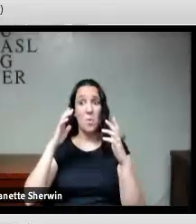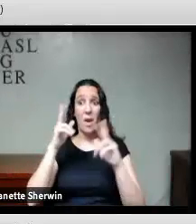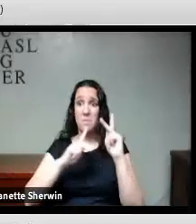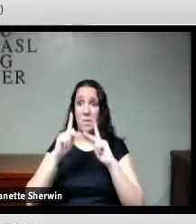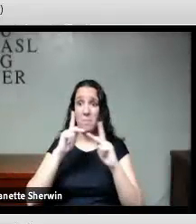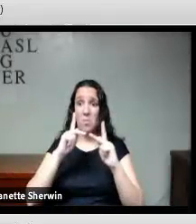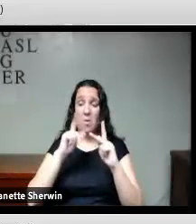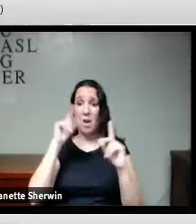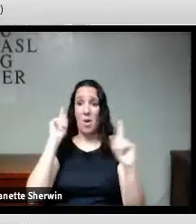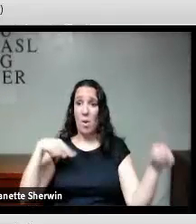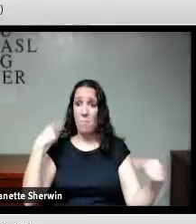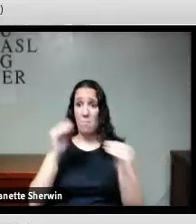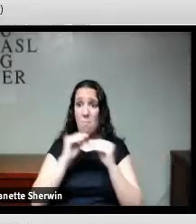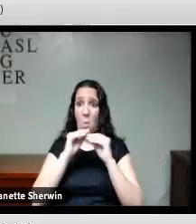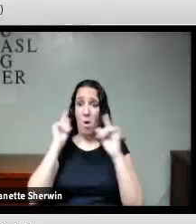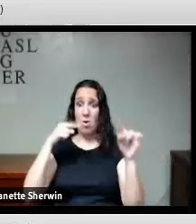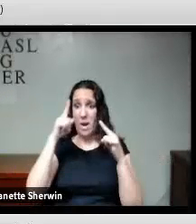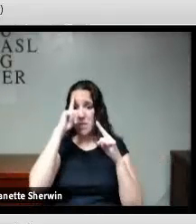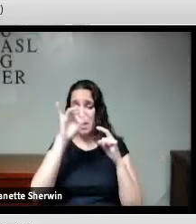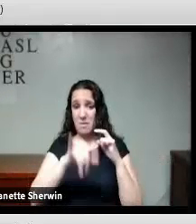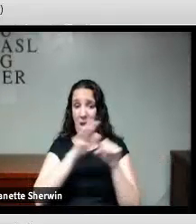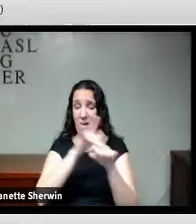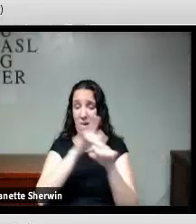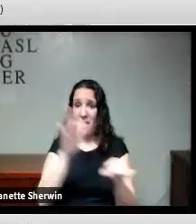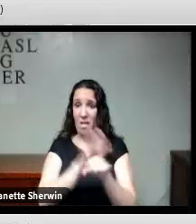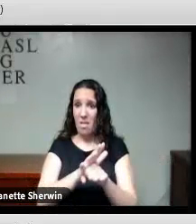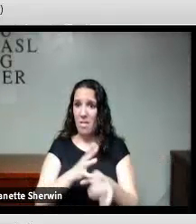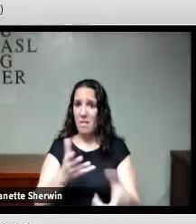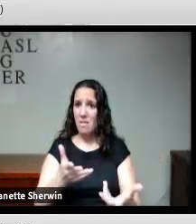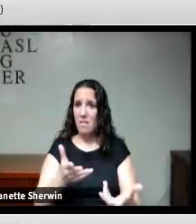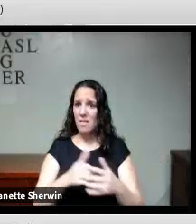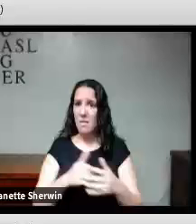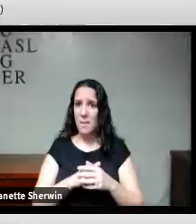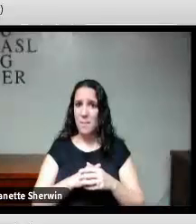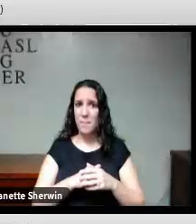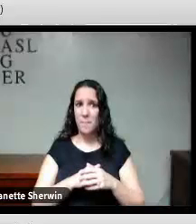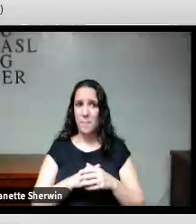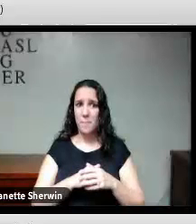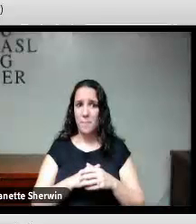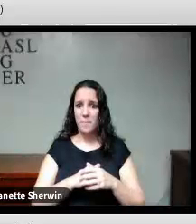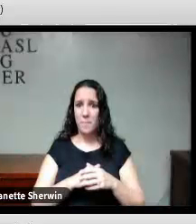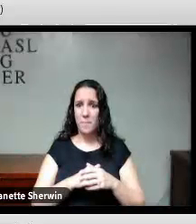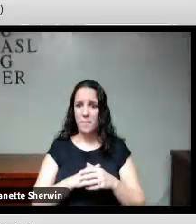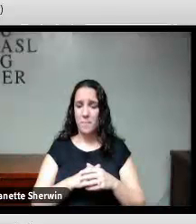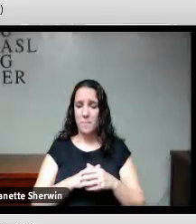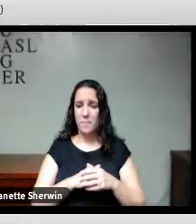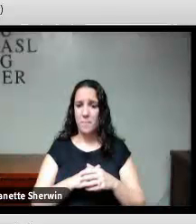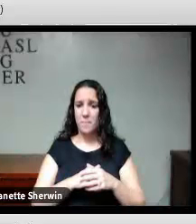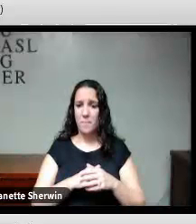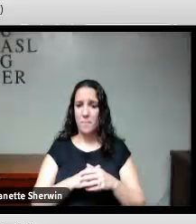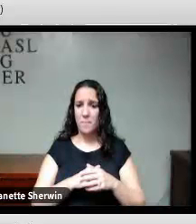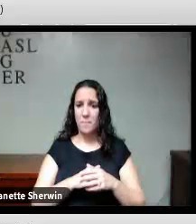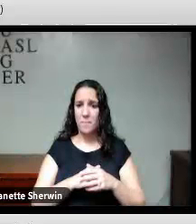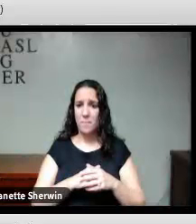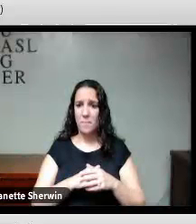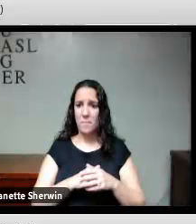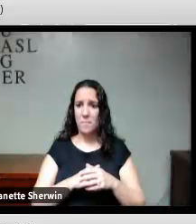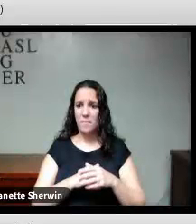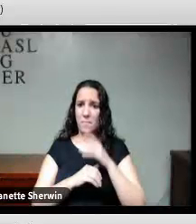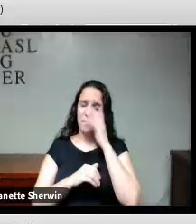are people that just snap, and then there are those people that you know have issues anyway. It's not really going to be effective